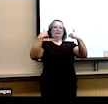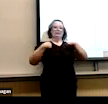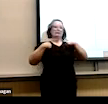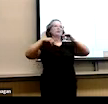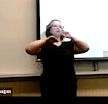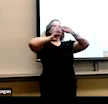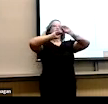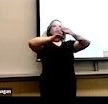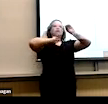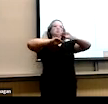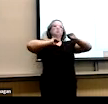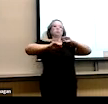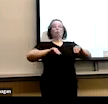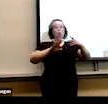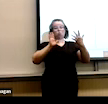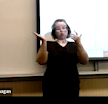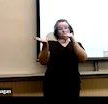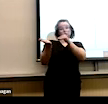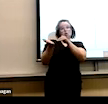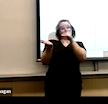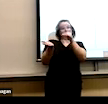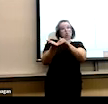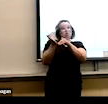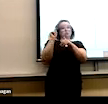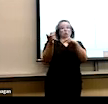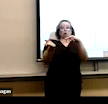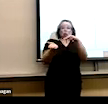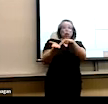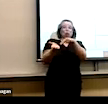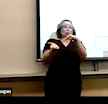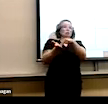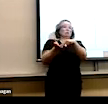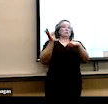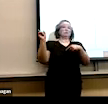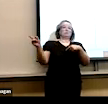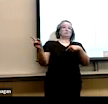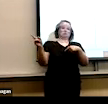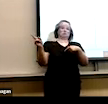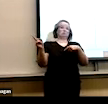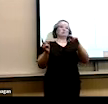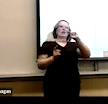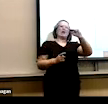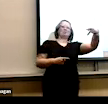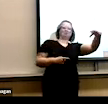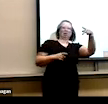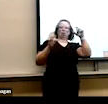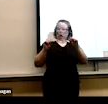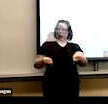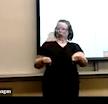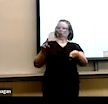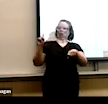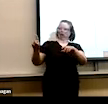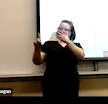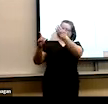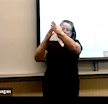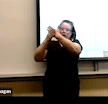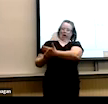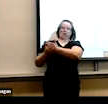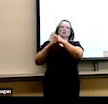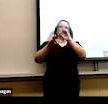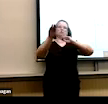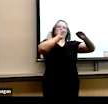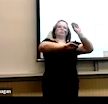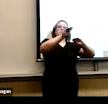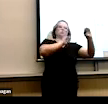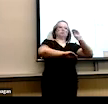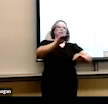about a patient that they're treating. The one that I have open here, I can't remember it. This might be generic developmental disability, but when you go on the website, there's a drop-down menu